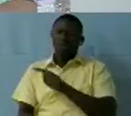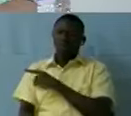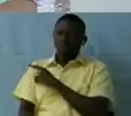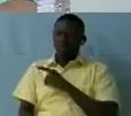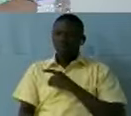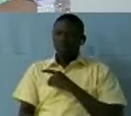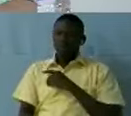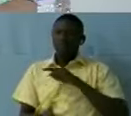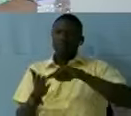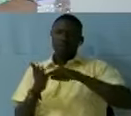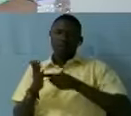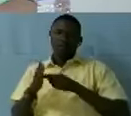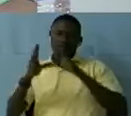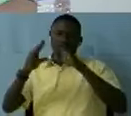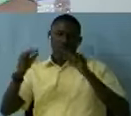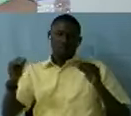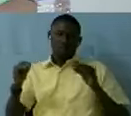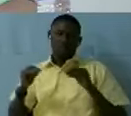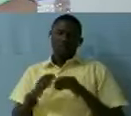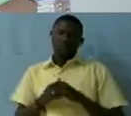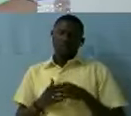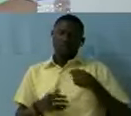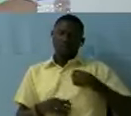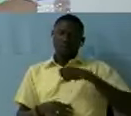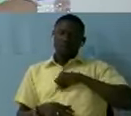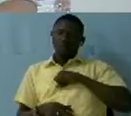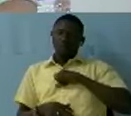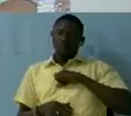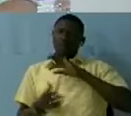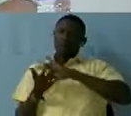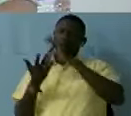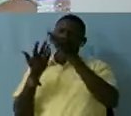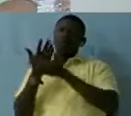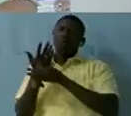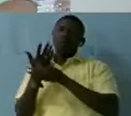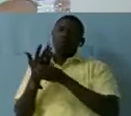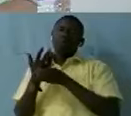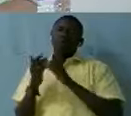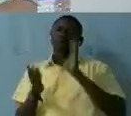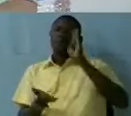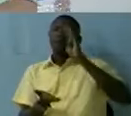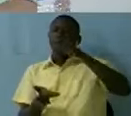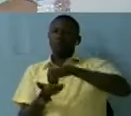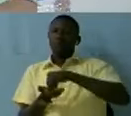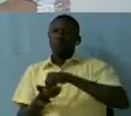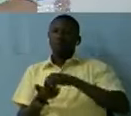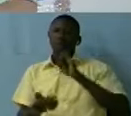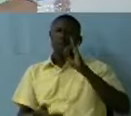So into Saudi Banjul, IDC. I was transferred to Banjul at the IDC.